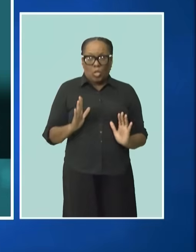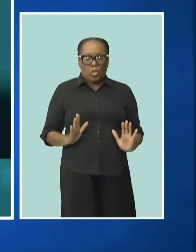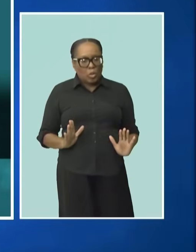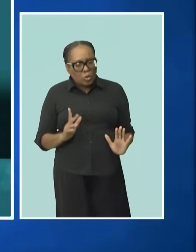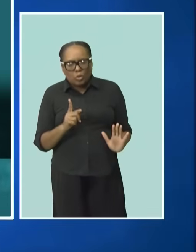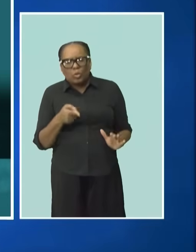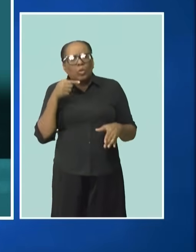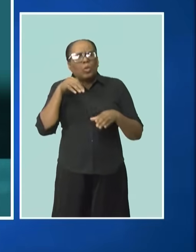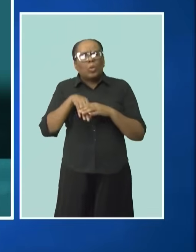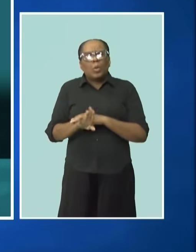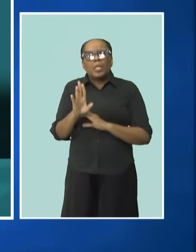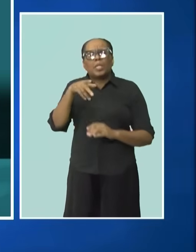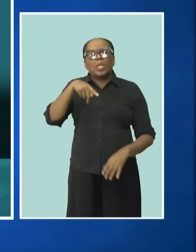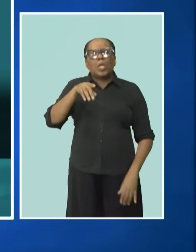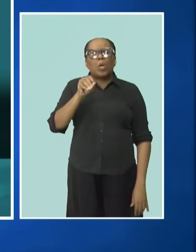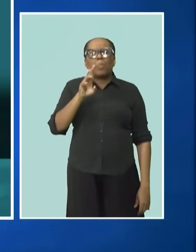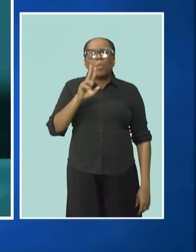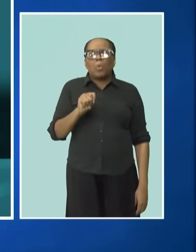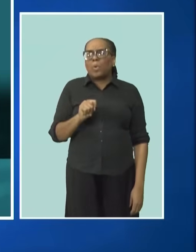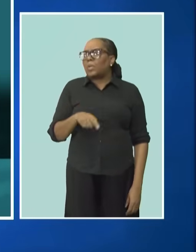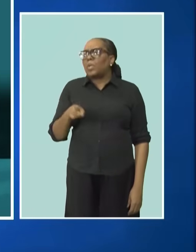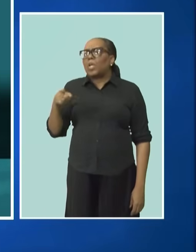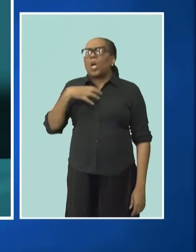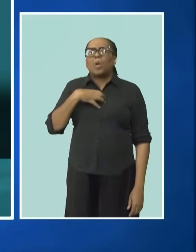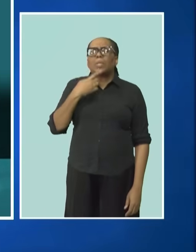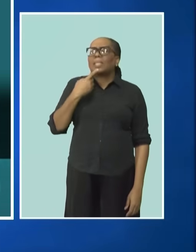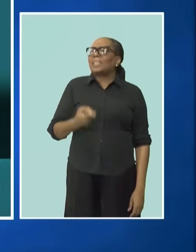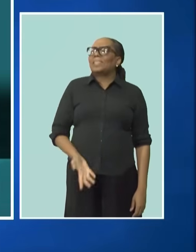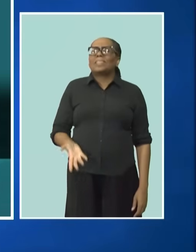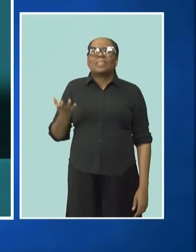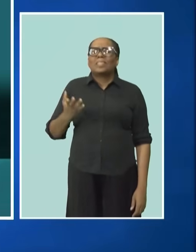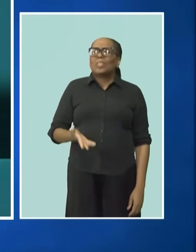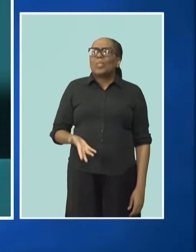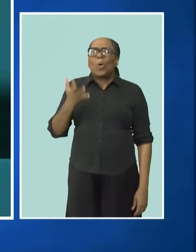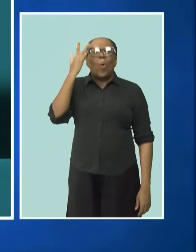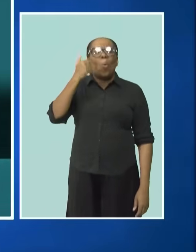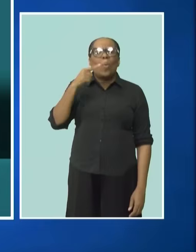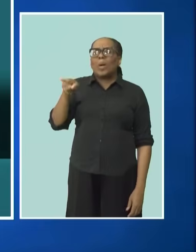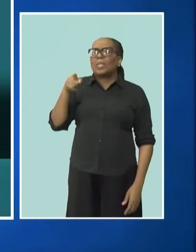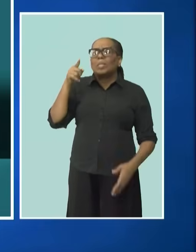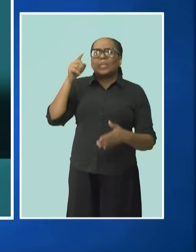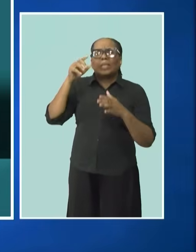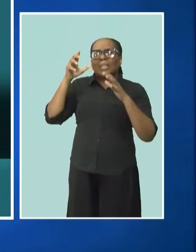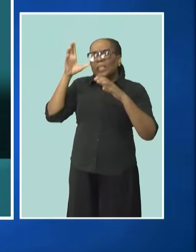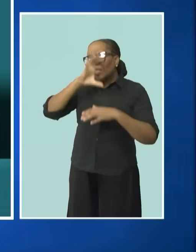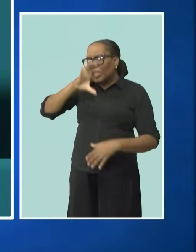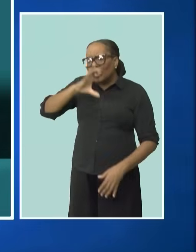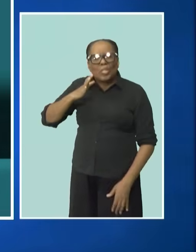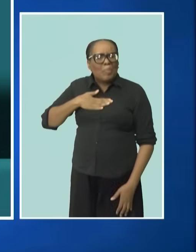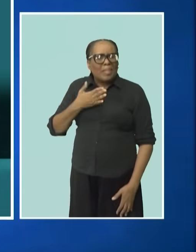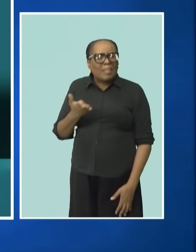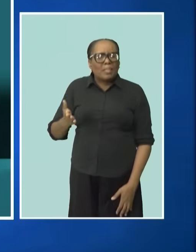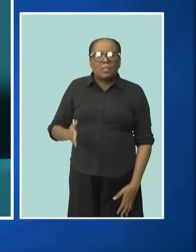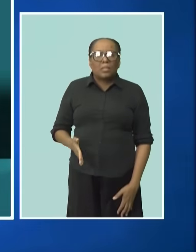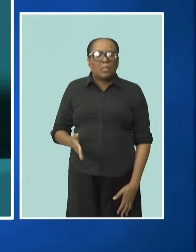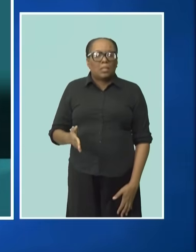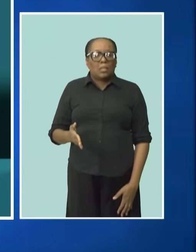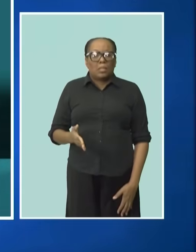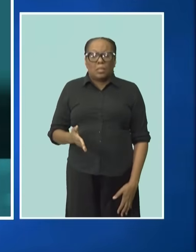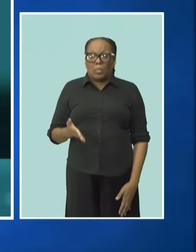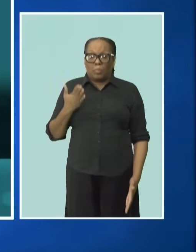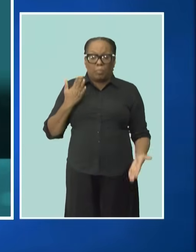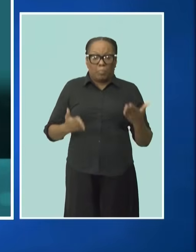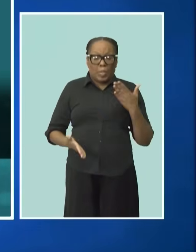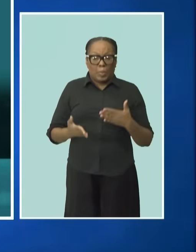go into the port, for example, and you're complaining because somebody has searched your goods, you never know what it is they're